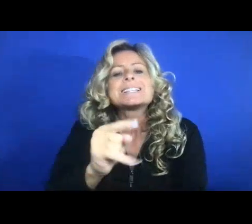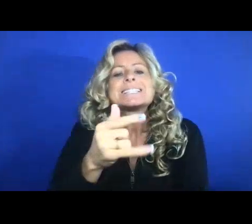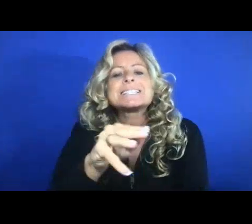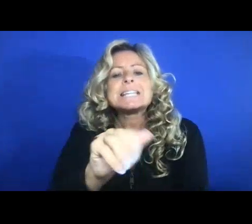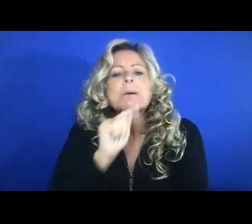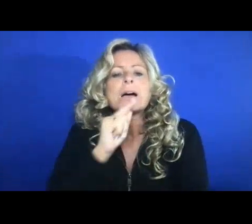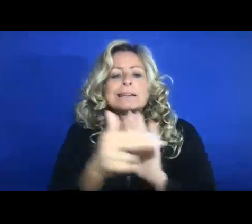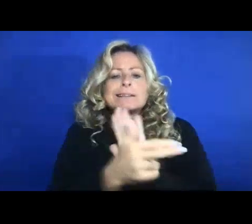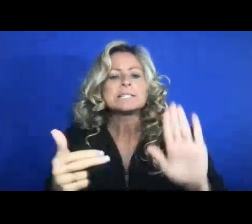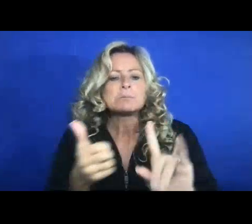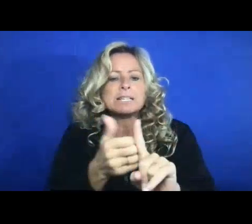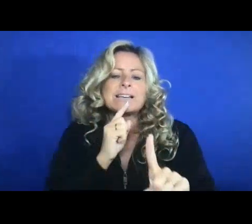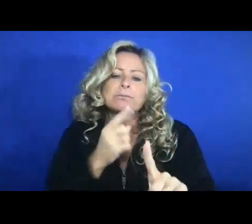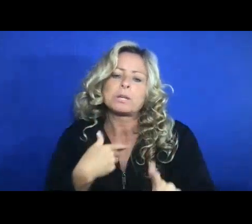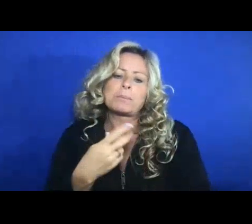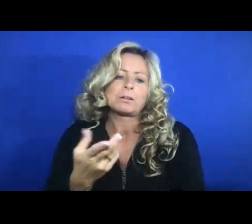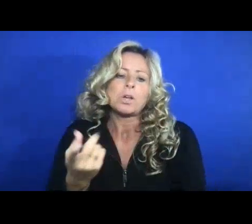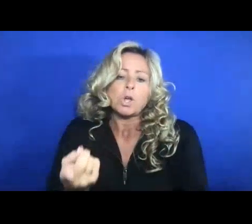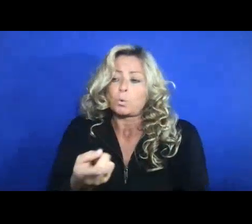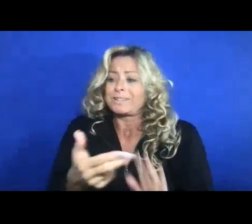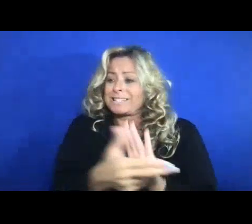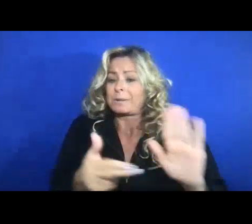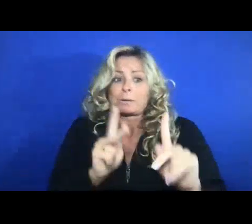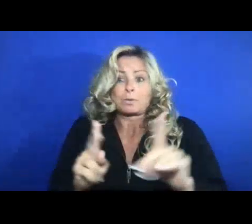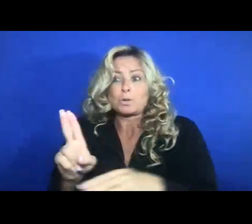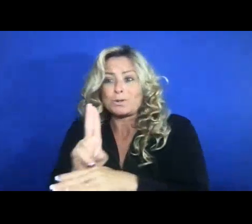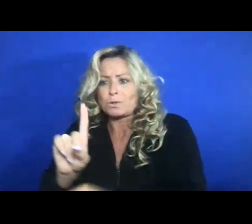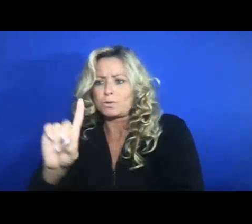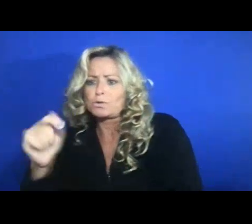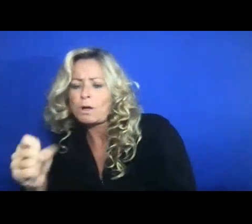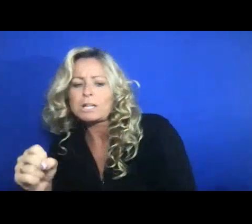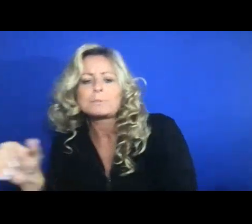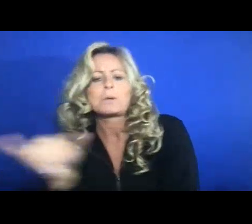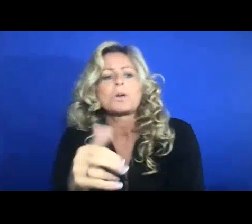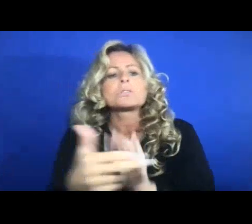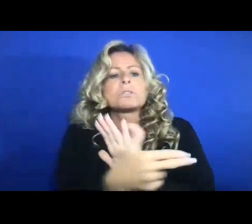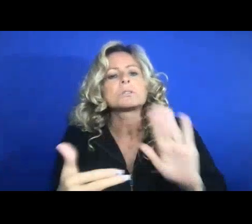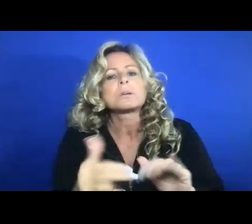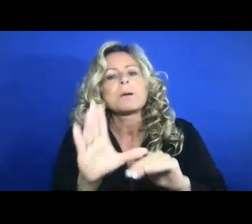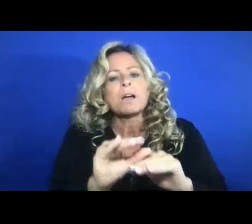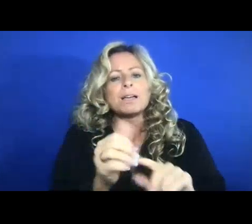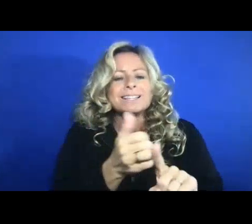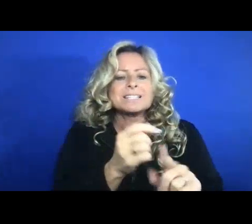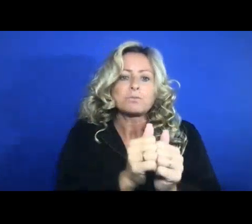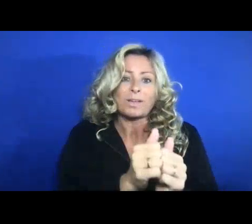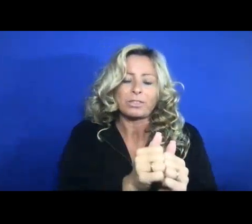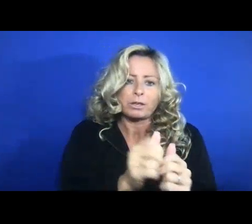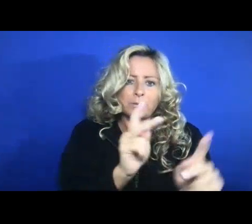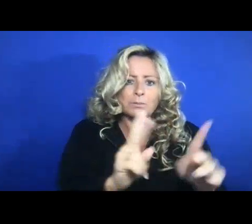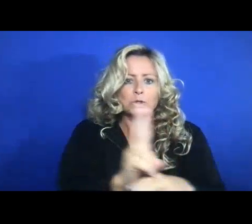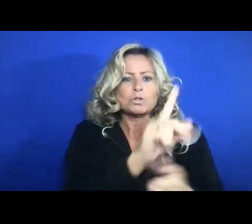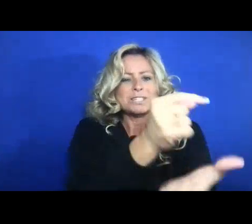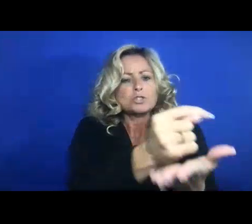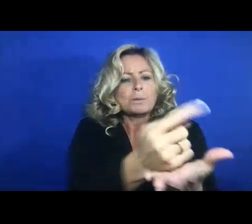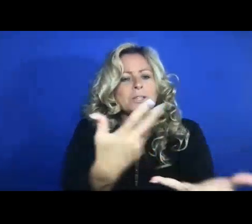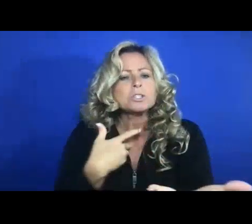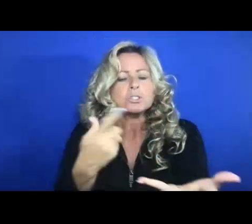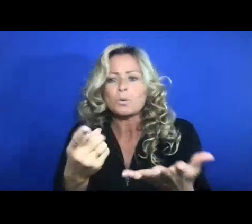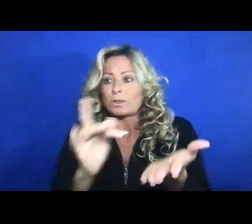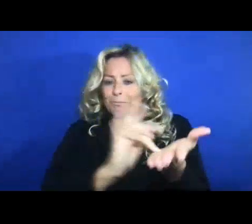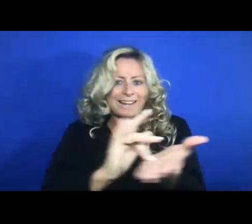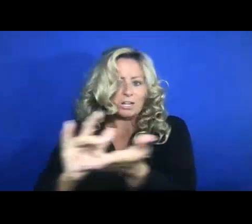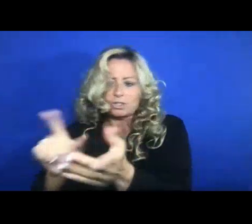we stigmatize people who use drugs, we stigmatize the treatment as well. And there's a lot of stigma associated with these